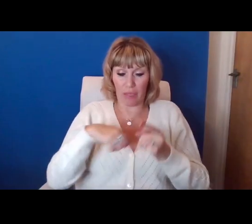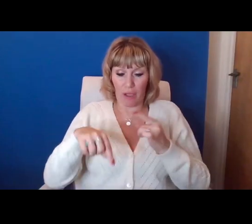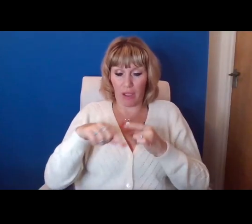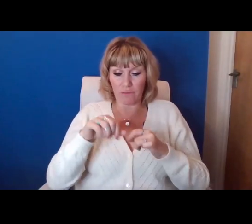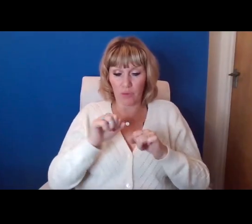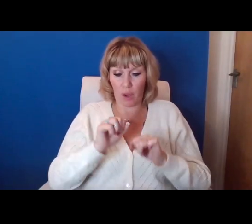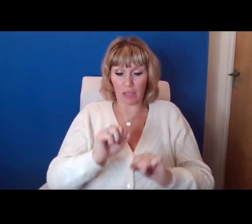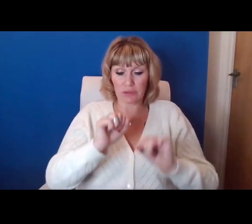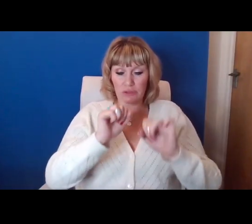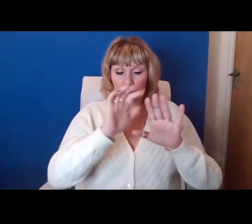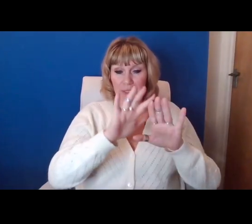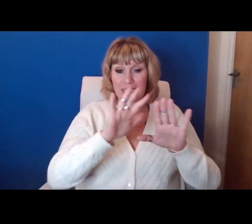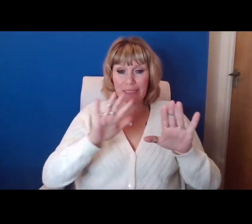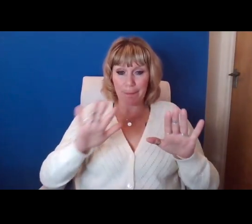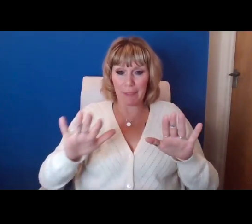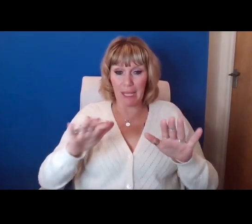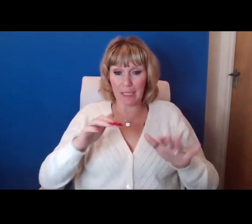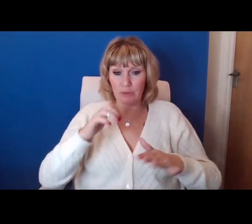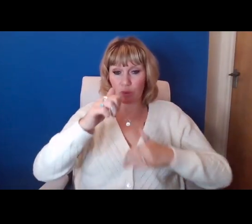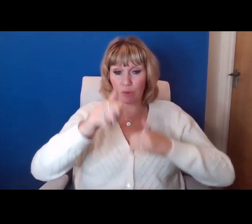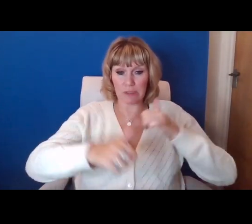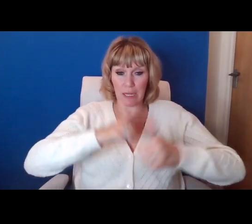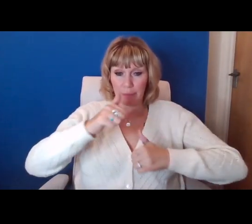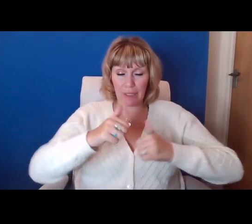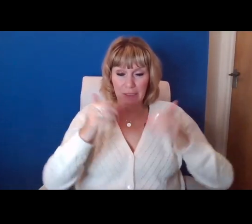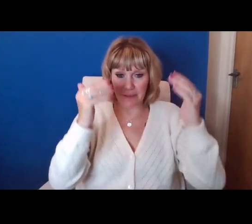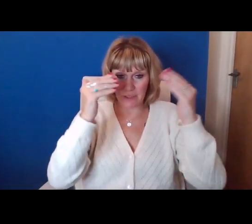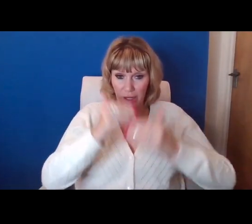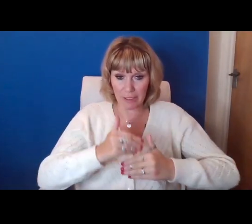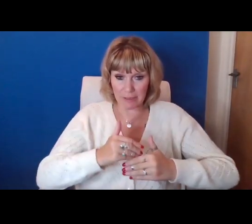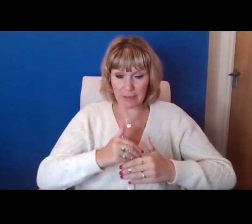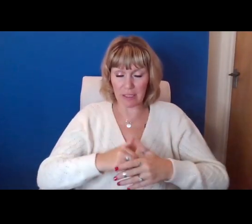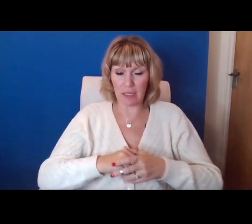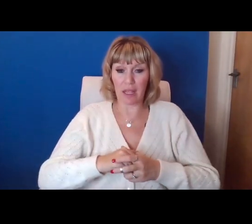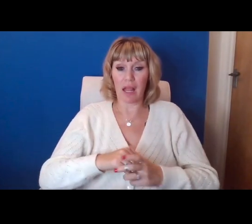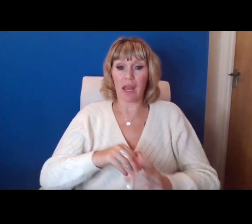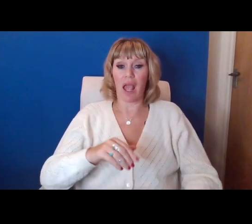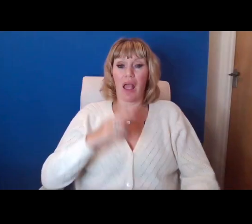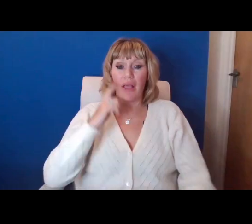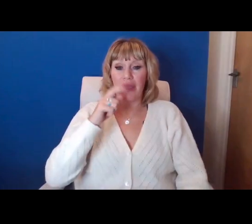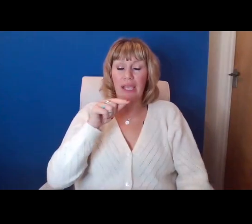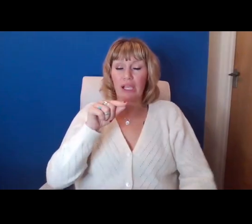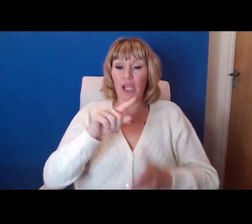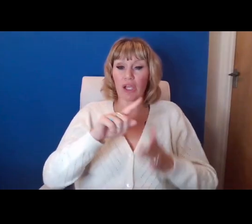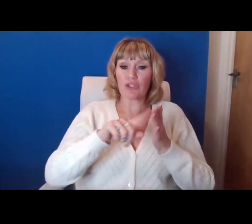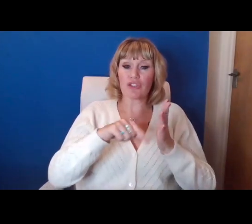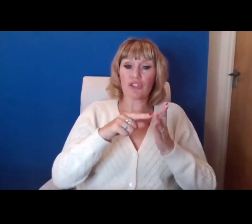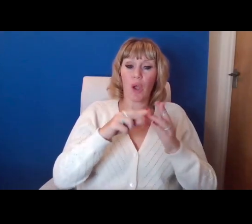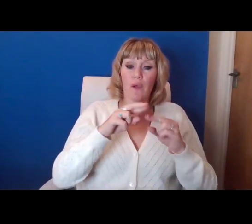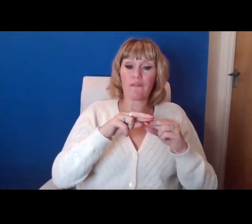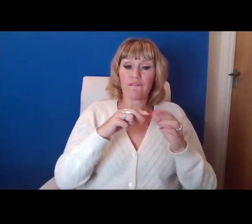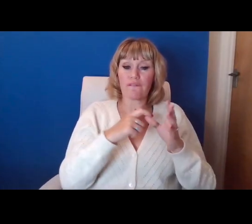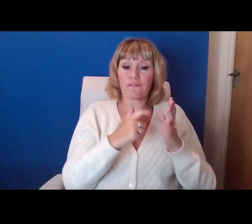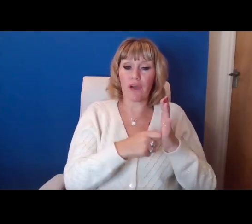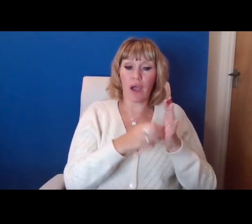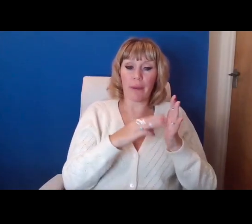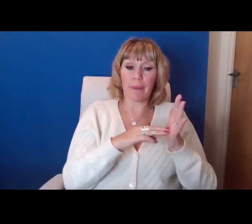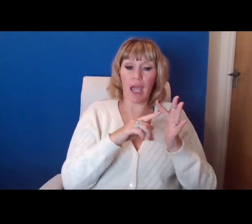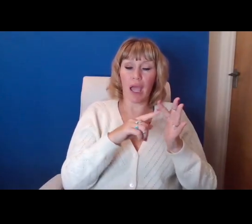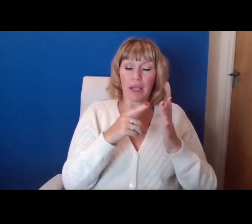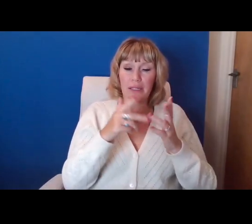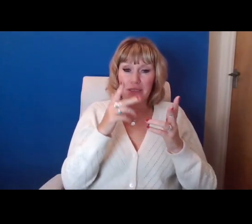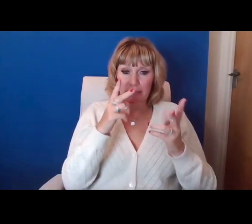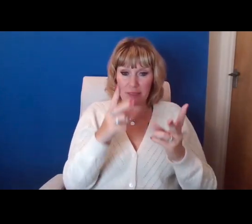tonight. Um, I think this one is Joe Farmer. So Julie says Joe Farmer has captured the view in